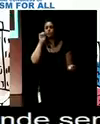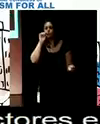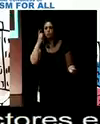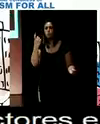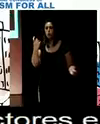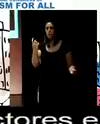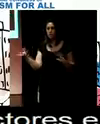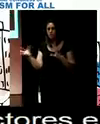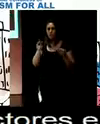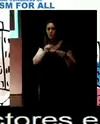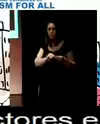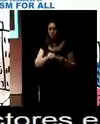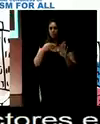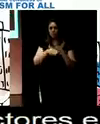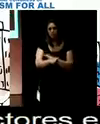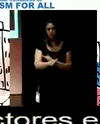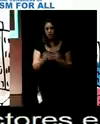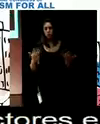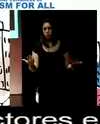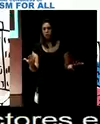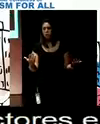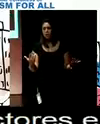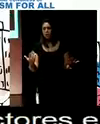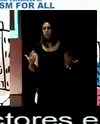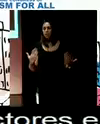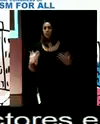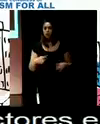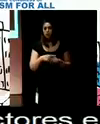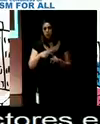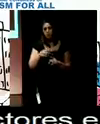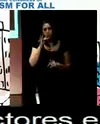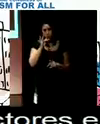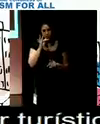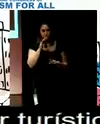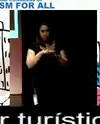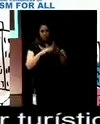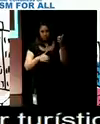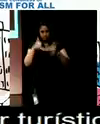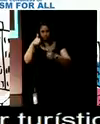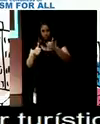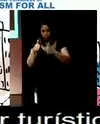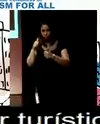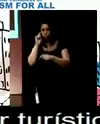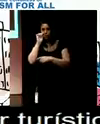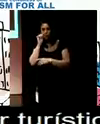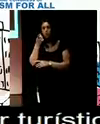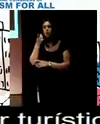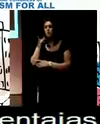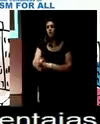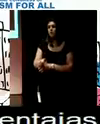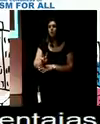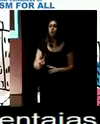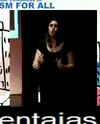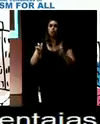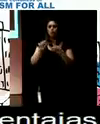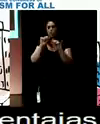tourism sector in terms of accessibility, the competitive advantages of tourism for all, as well